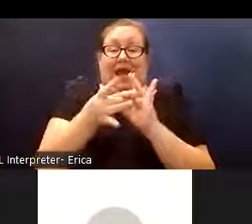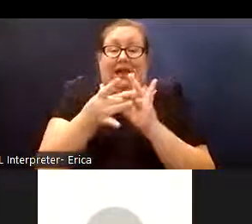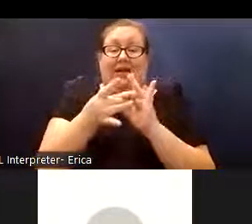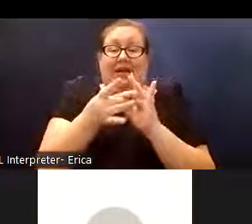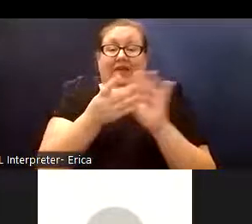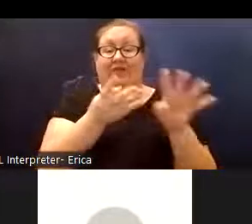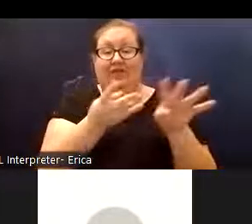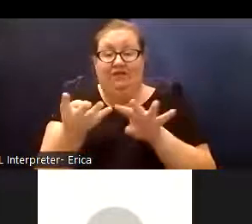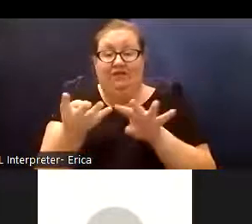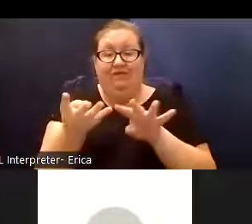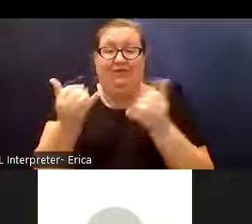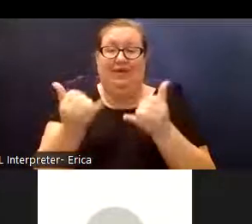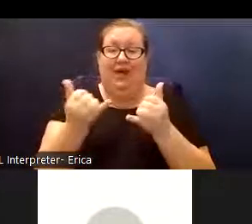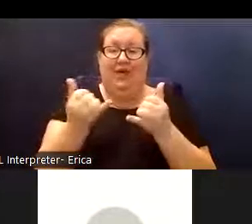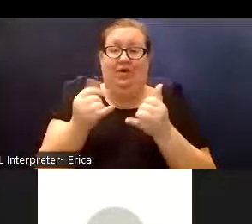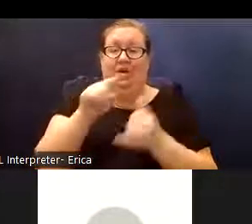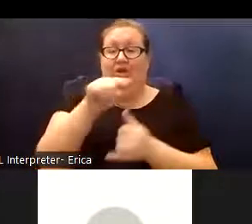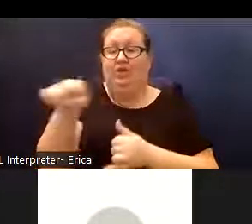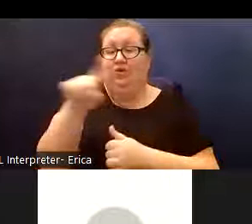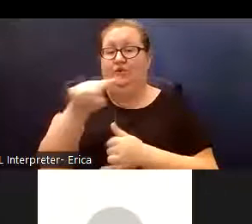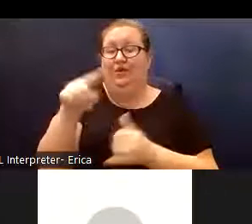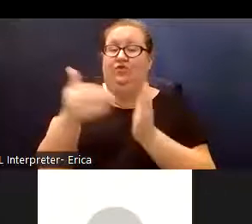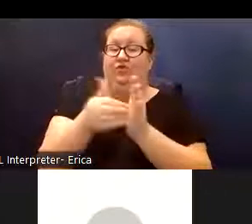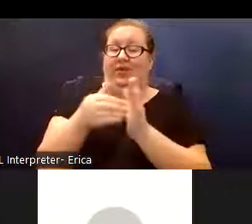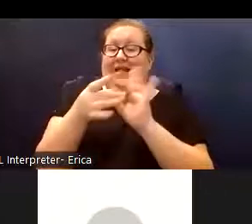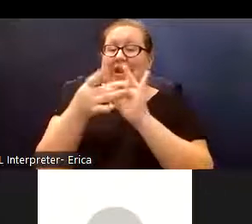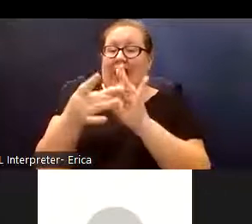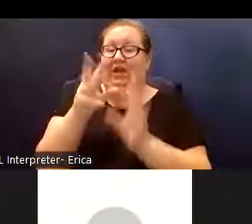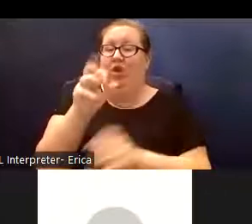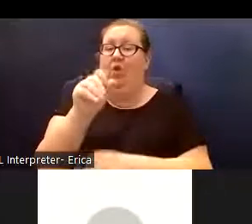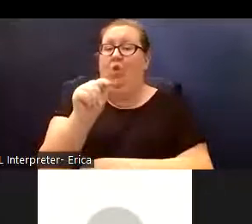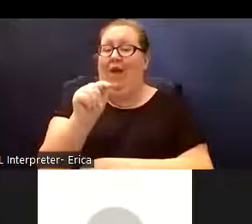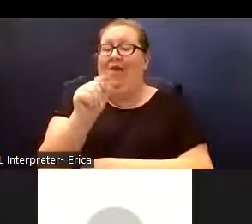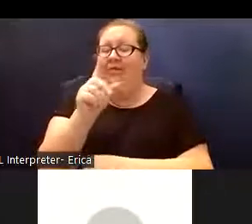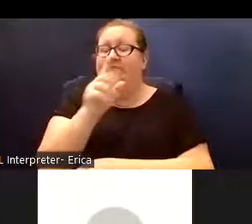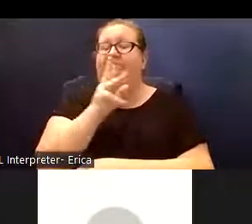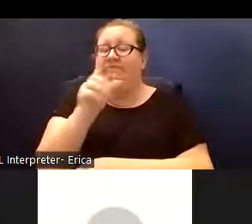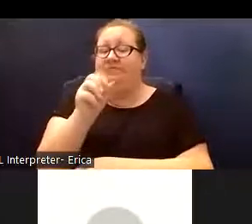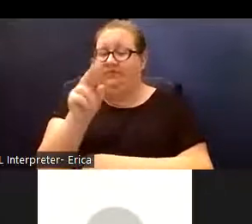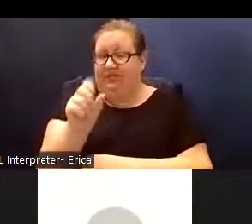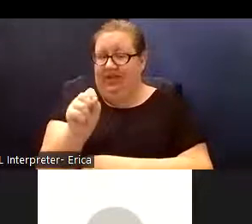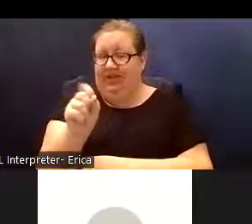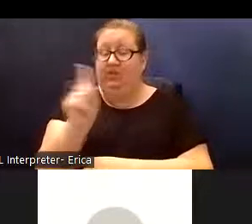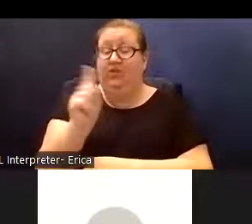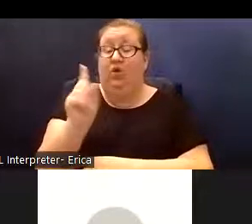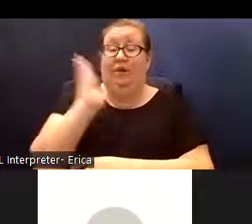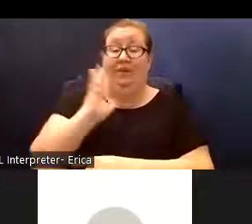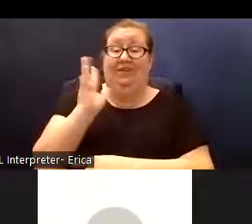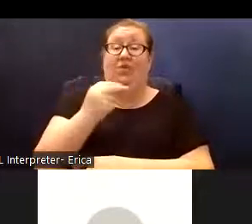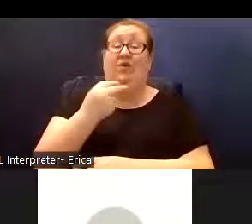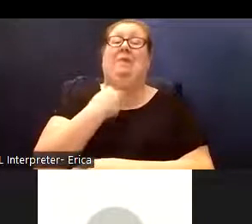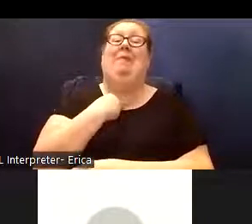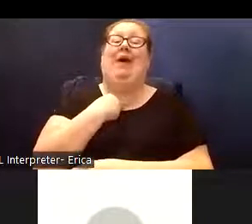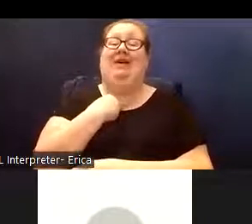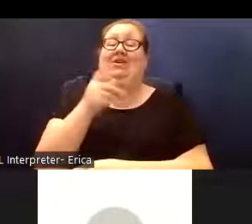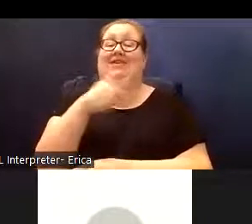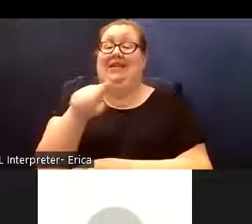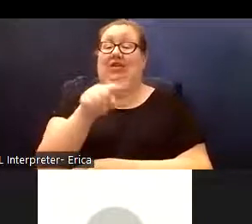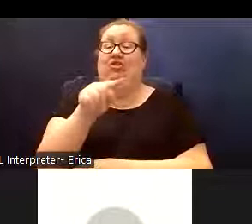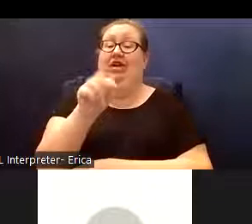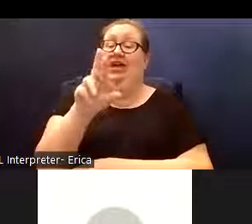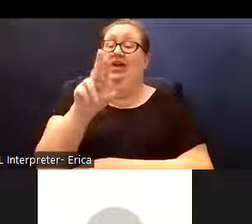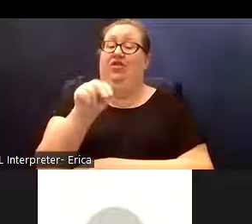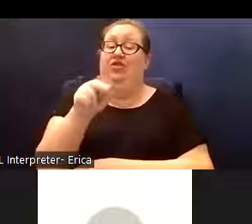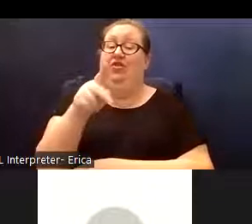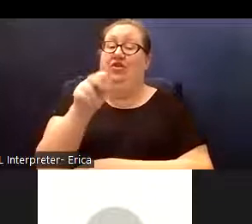now out into these reconnected wetlands. So where there were previously bottlenecks here at the turnpike and